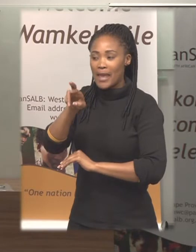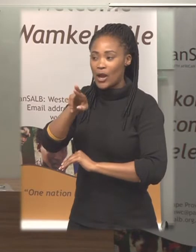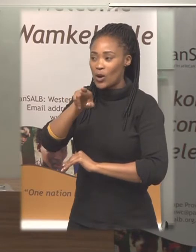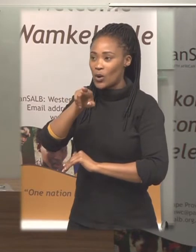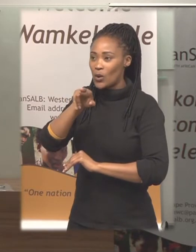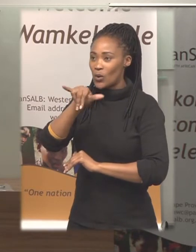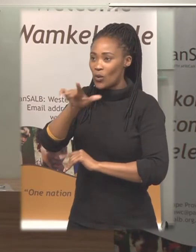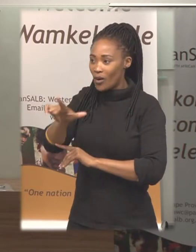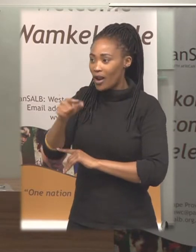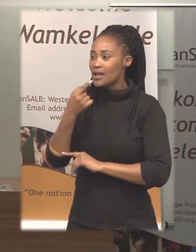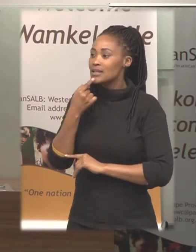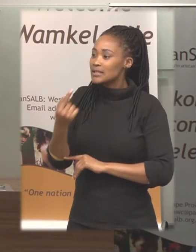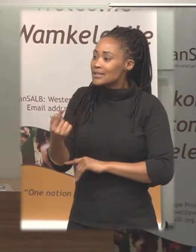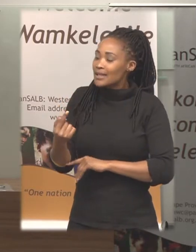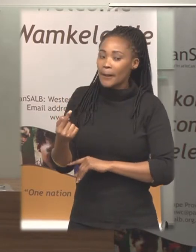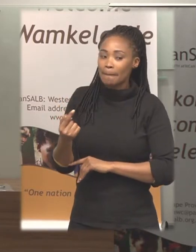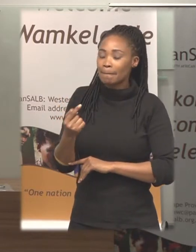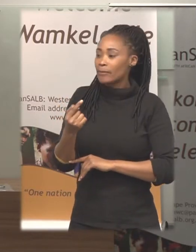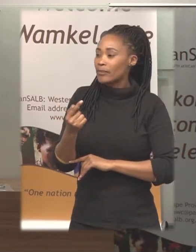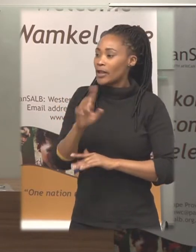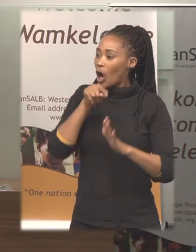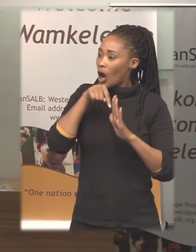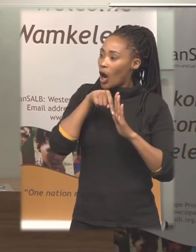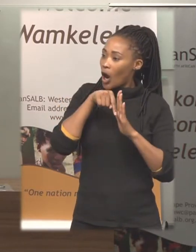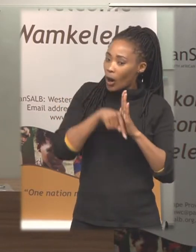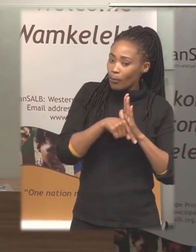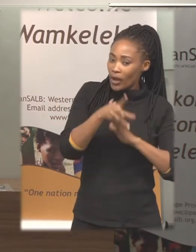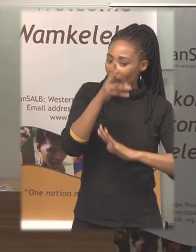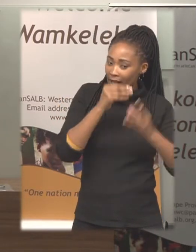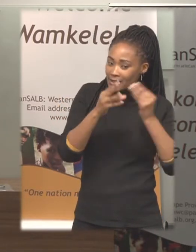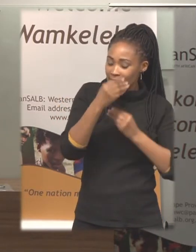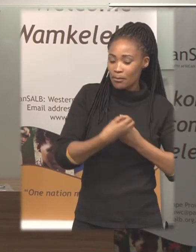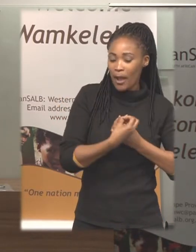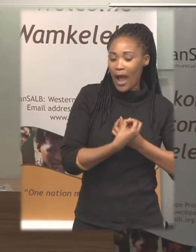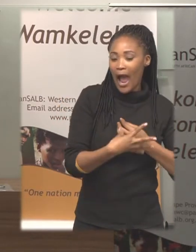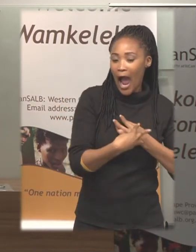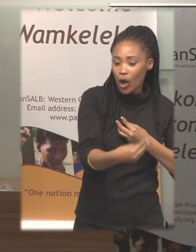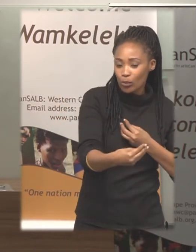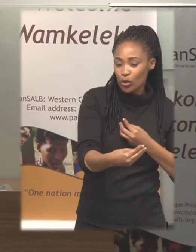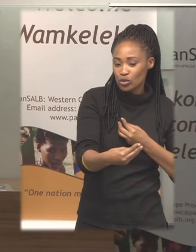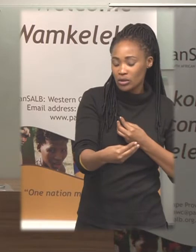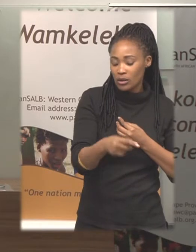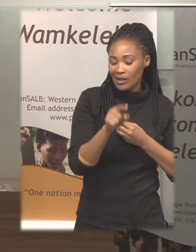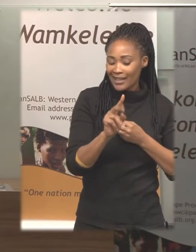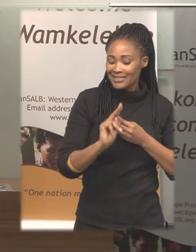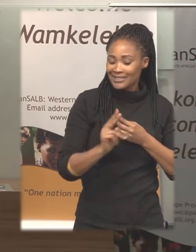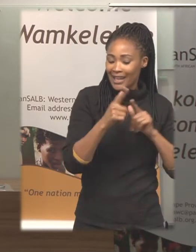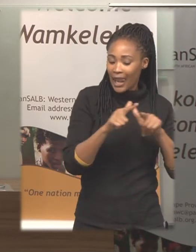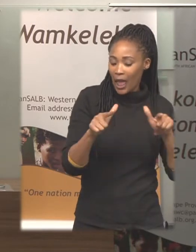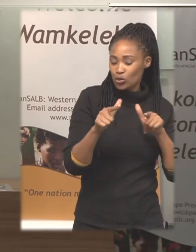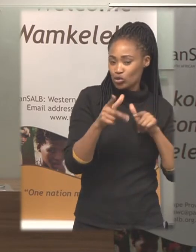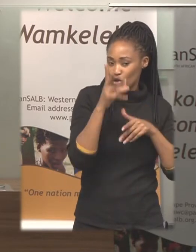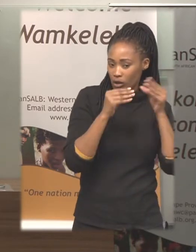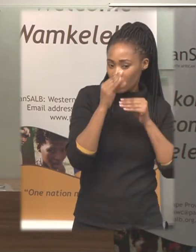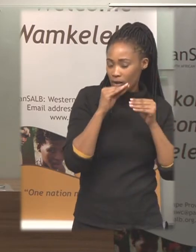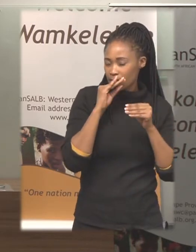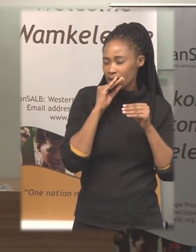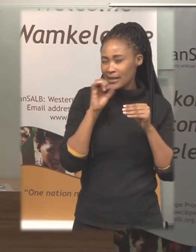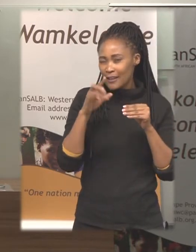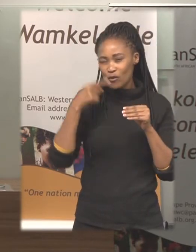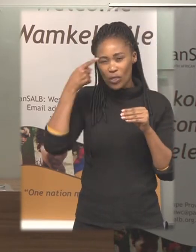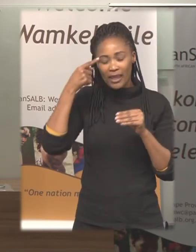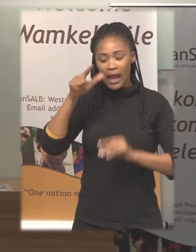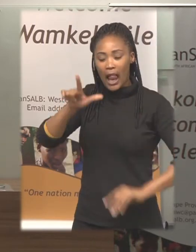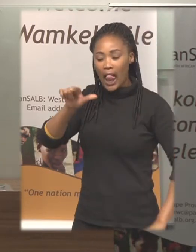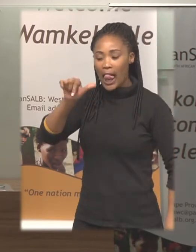to replace the idea of comprehensible output as a source of second language learning. We can think of languaging, she says,